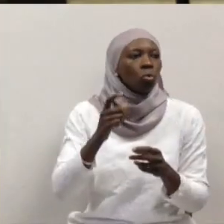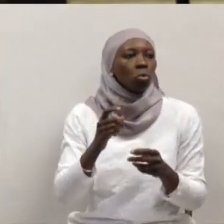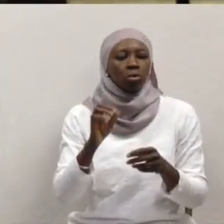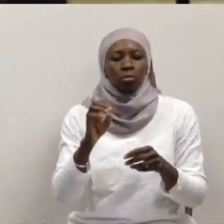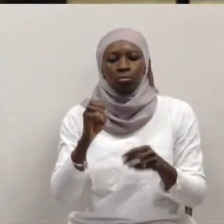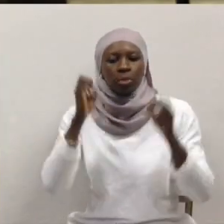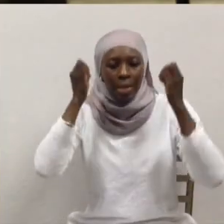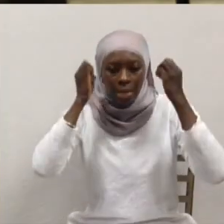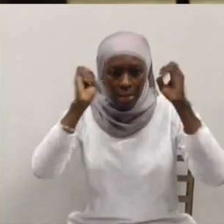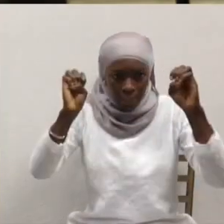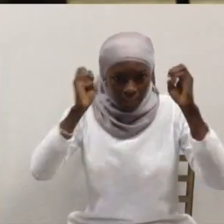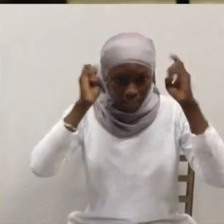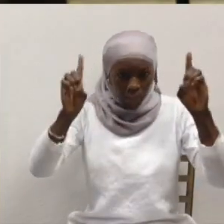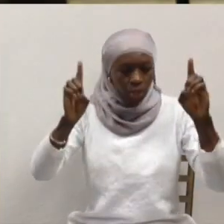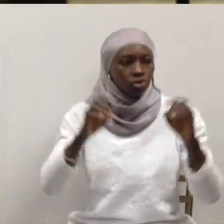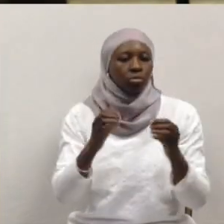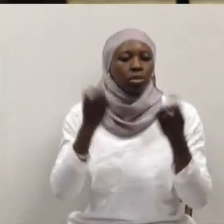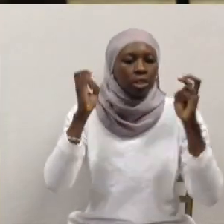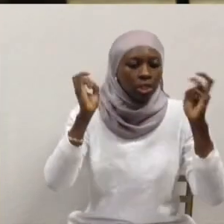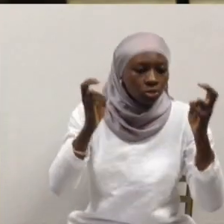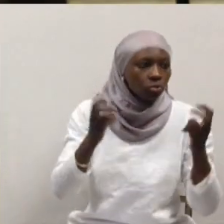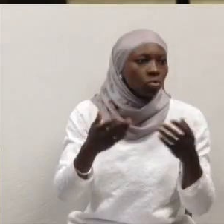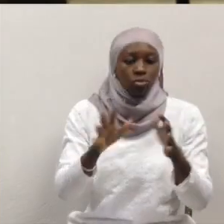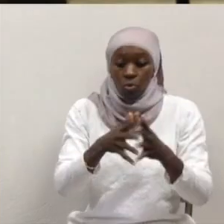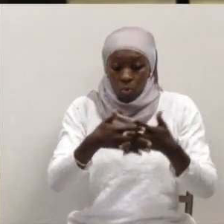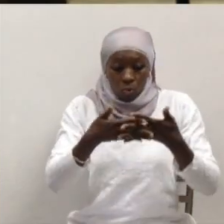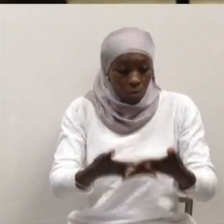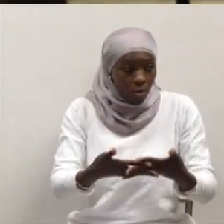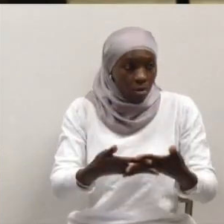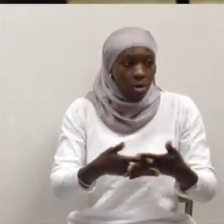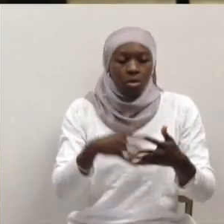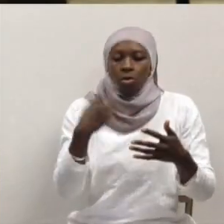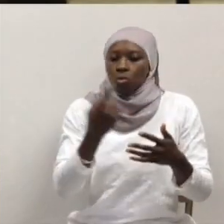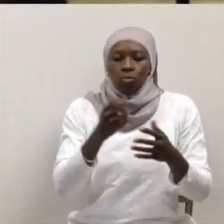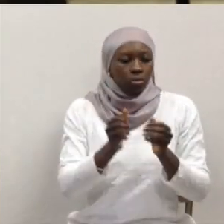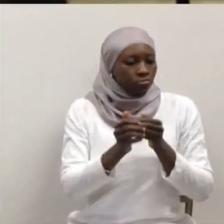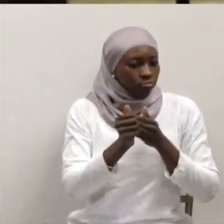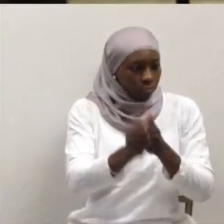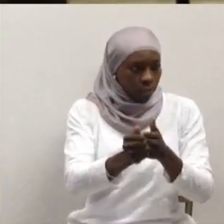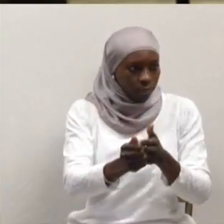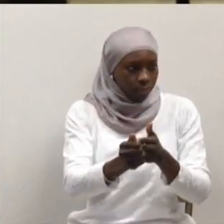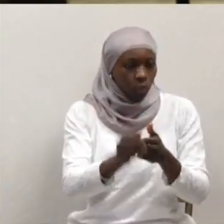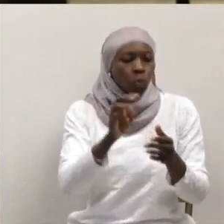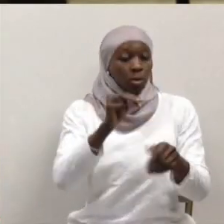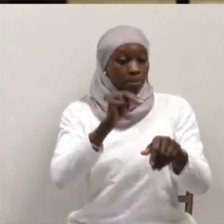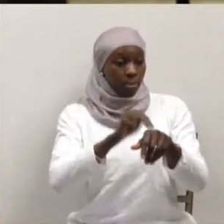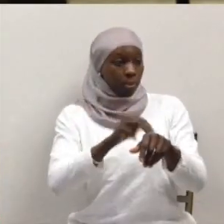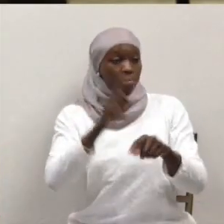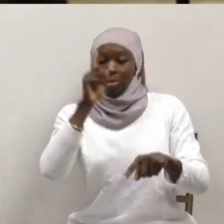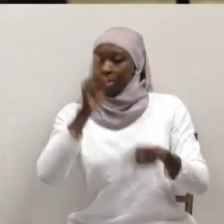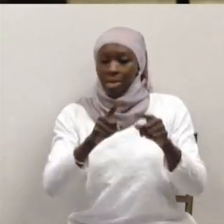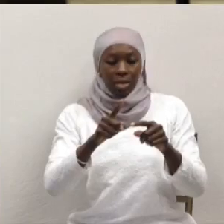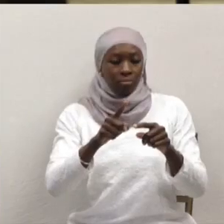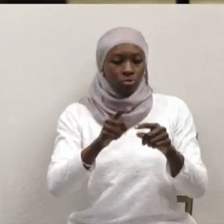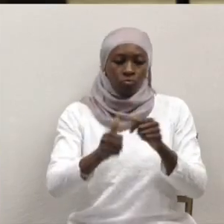else. The Quran, wherever it has guidance, the Muslim cannot reject it, ignore